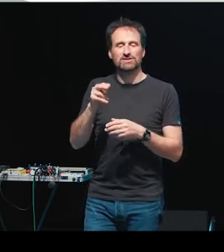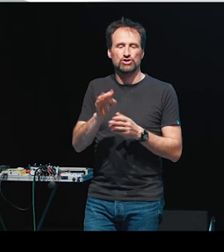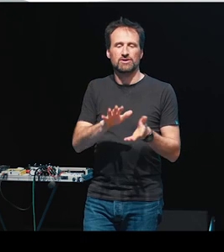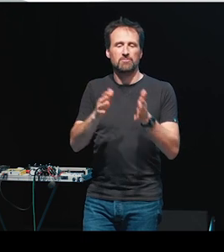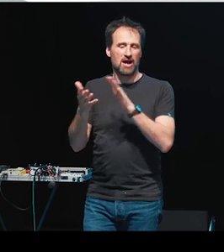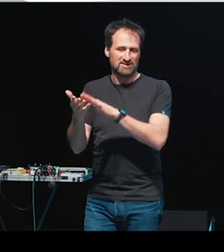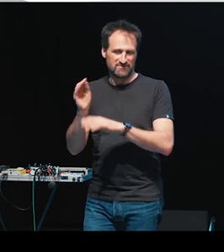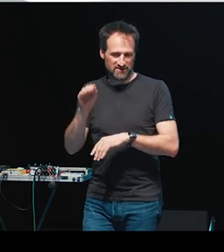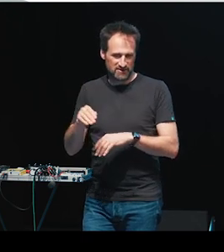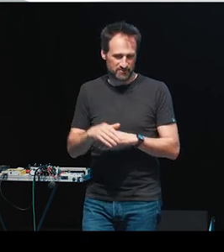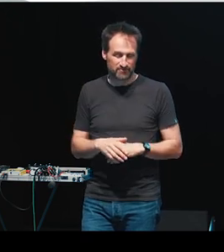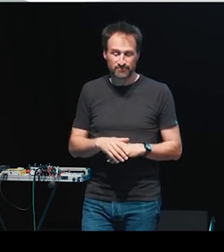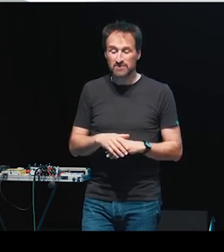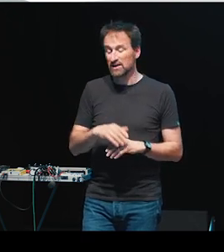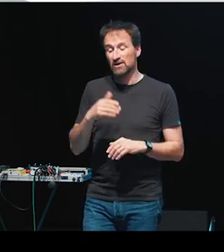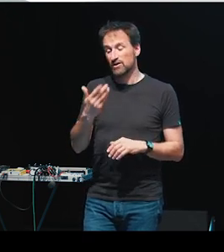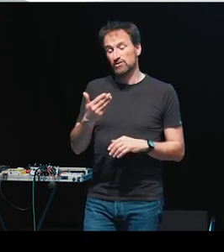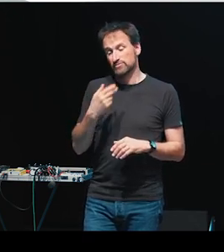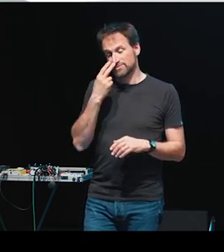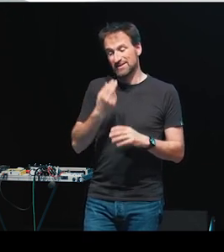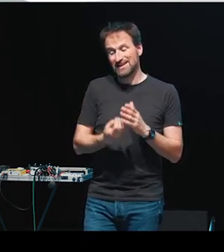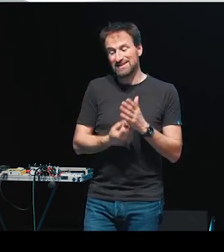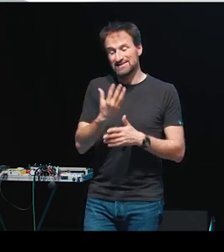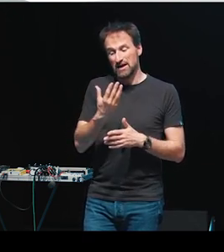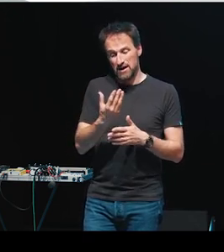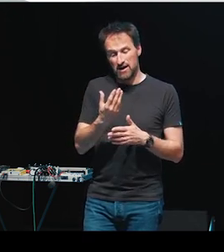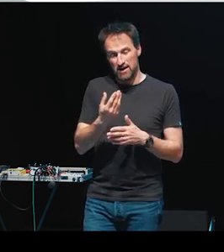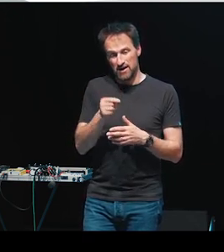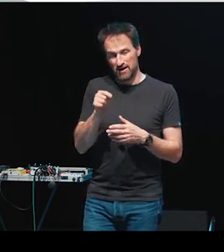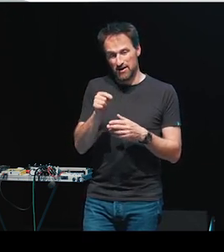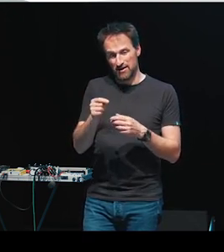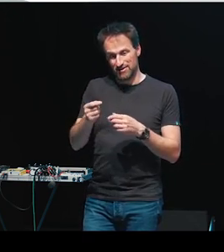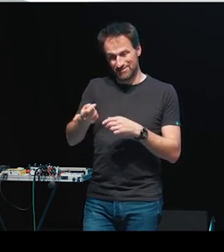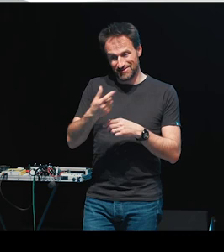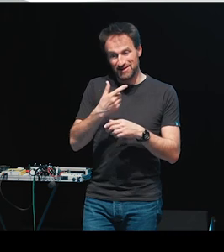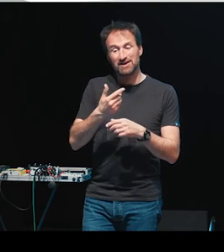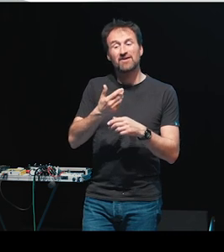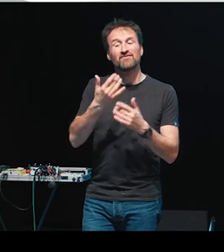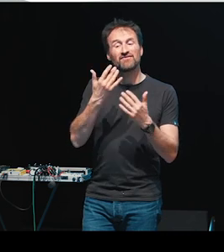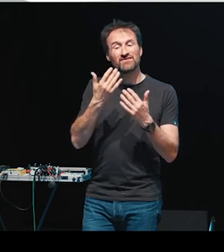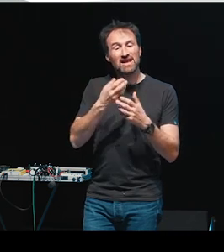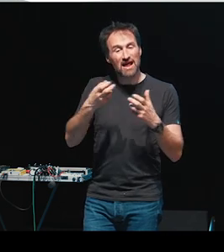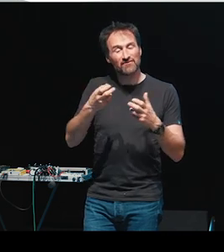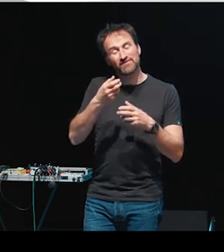And after the initial data sent, the connection will remain open until each patch is sent.